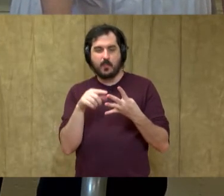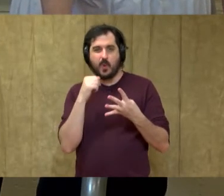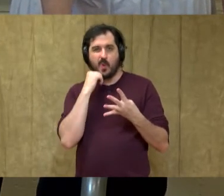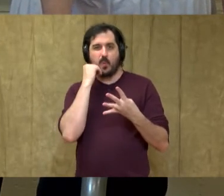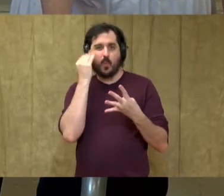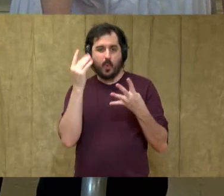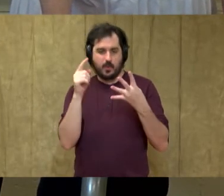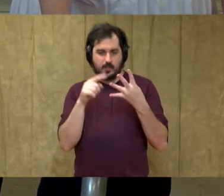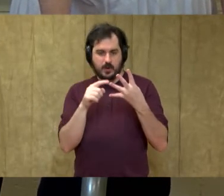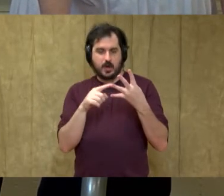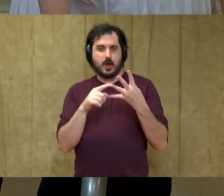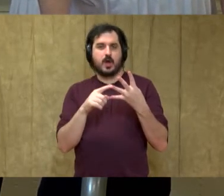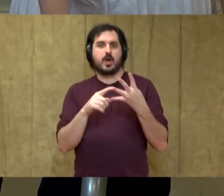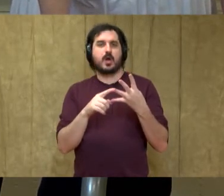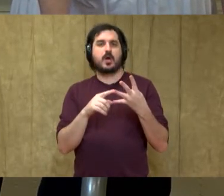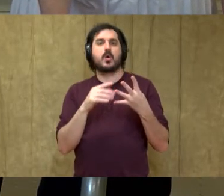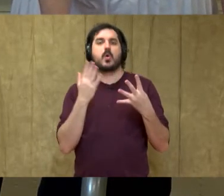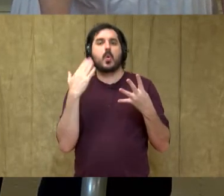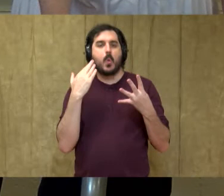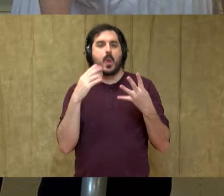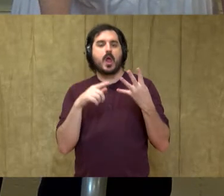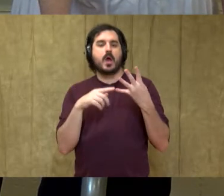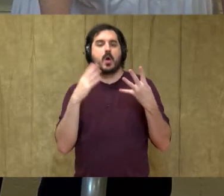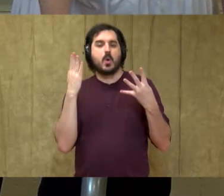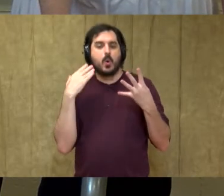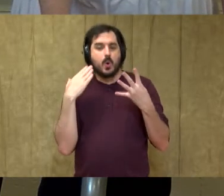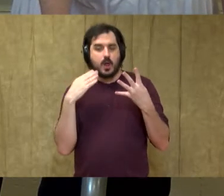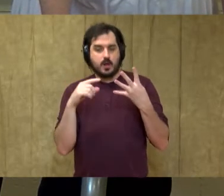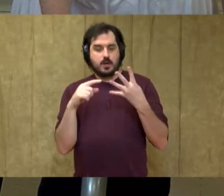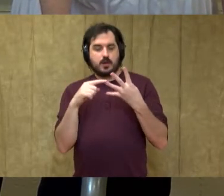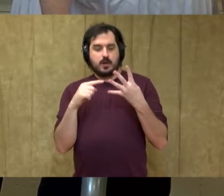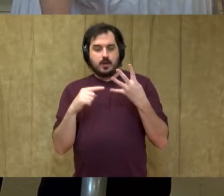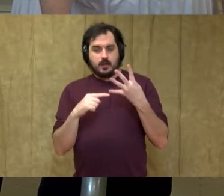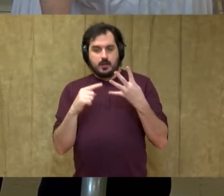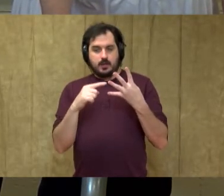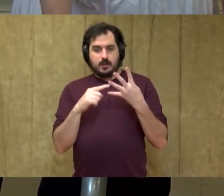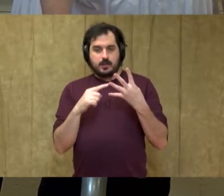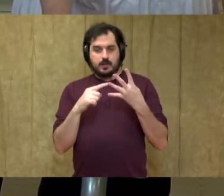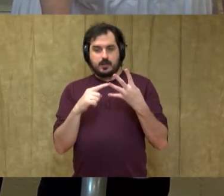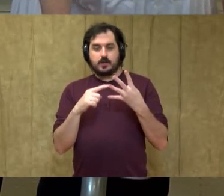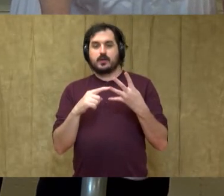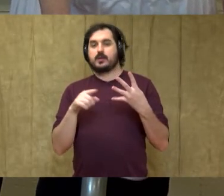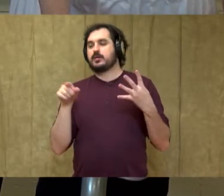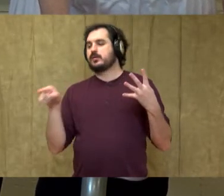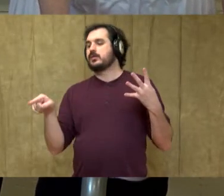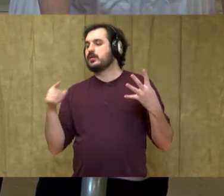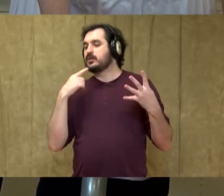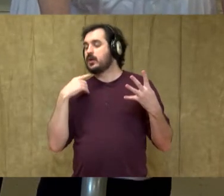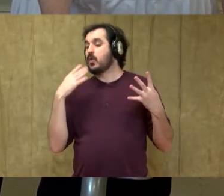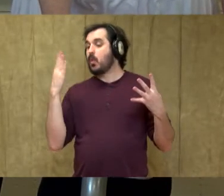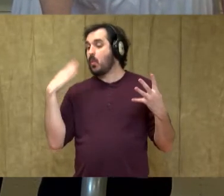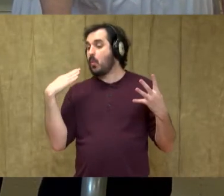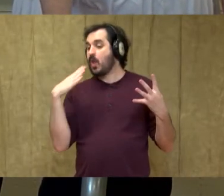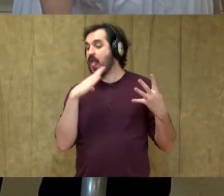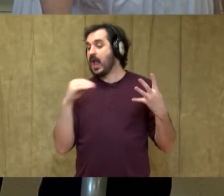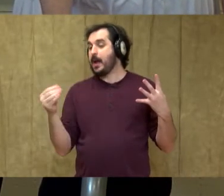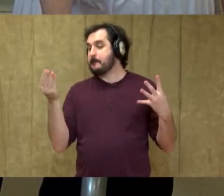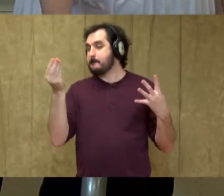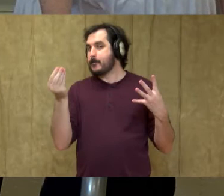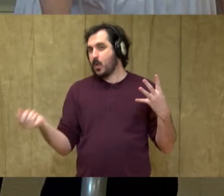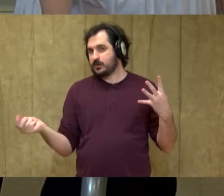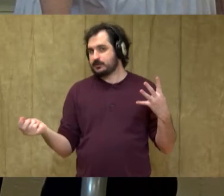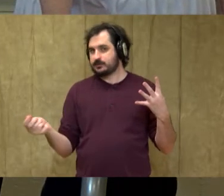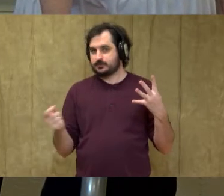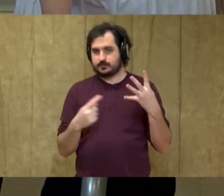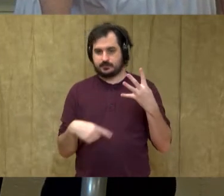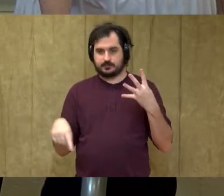2, C and D mentioned cool. And then we have cool and moist. Moist is another word for wet, so we know